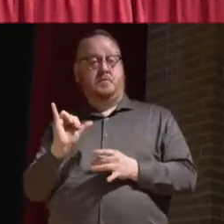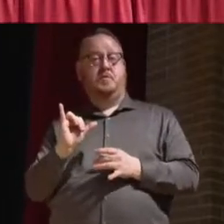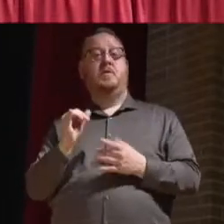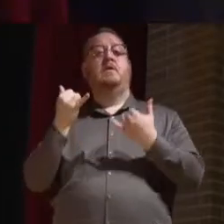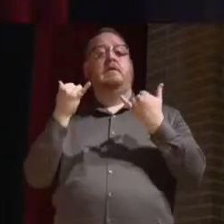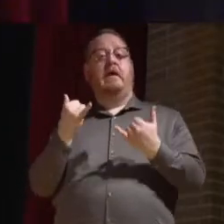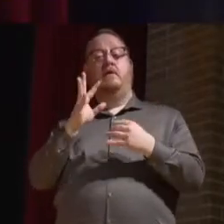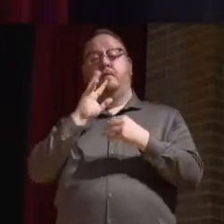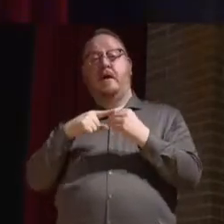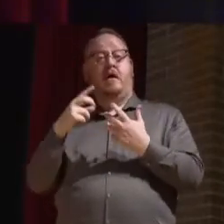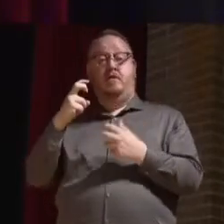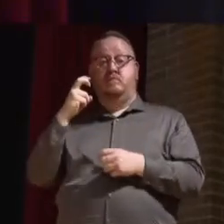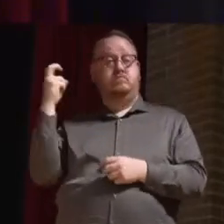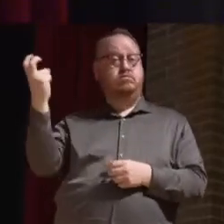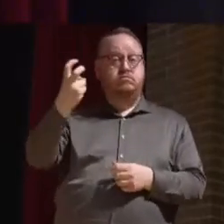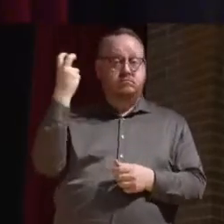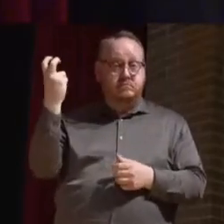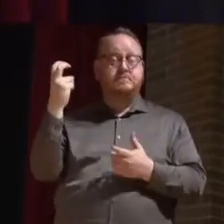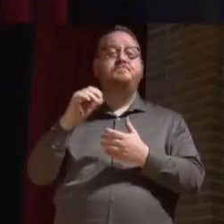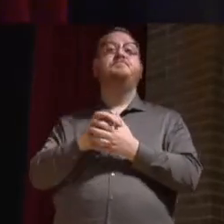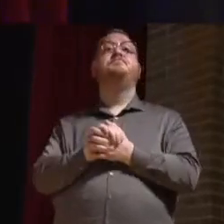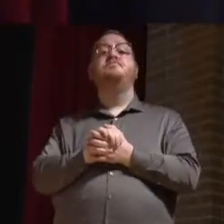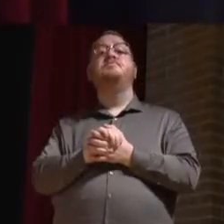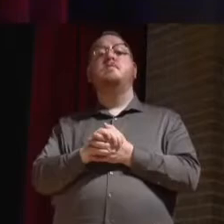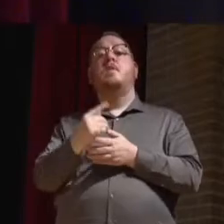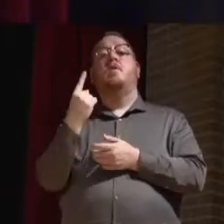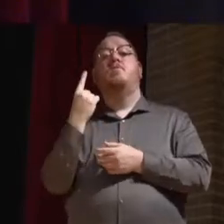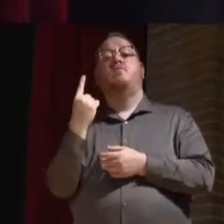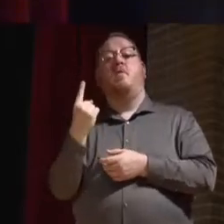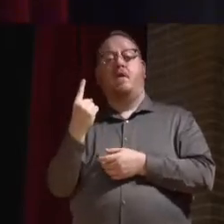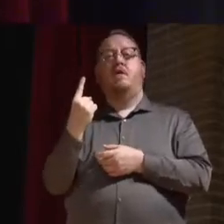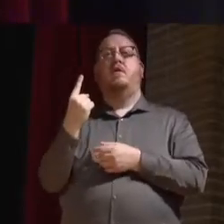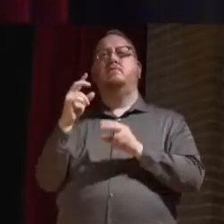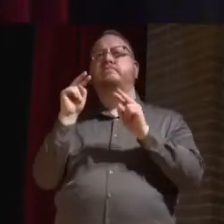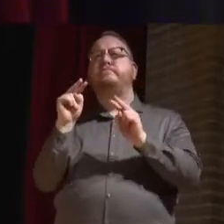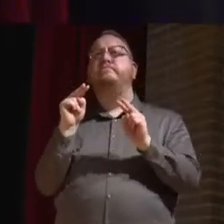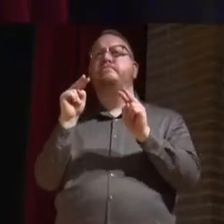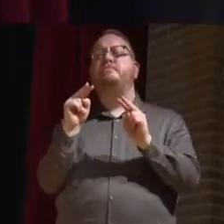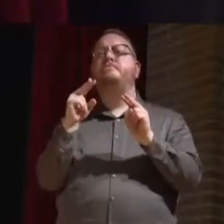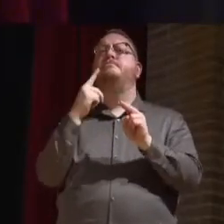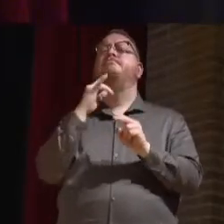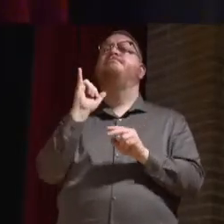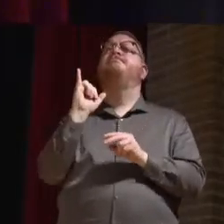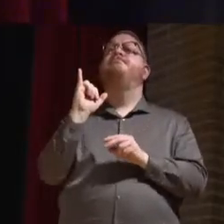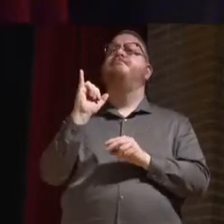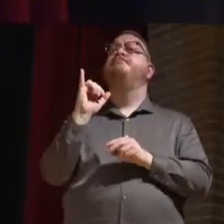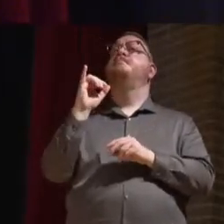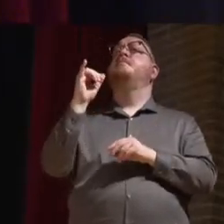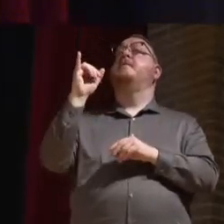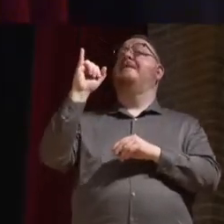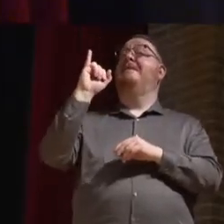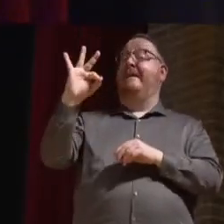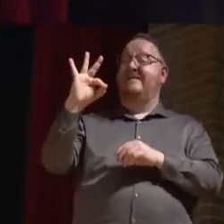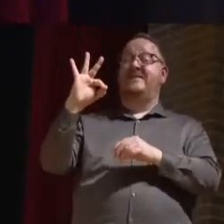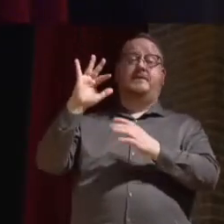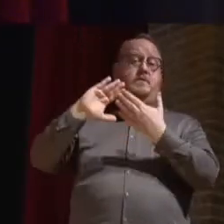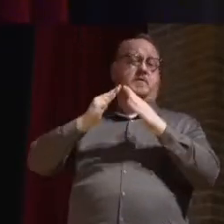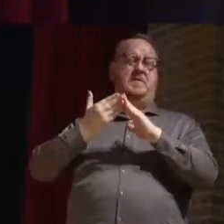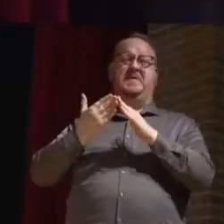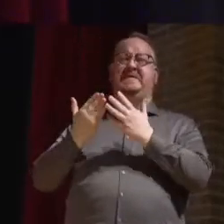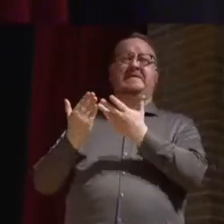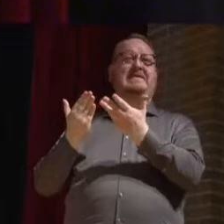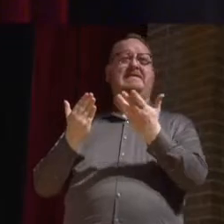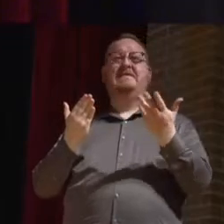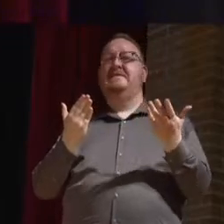at transportation, and one of our people that are watching talked about, if we're in a community maybe that doesn't have